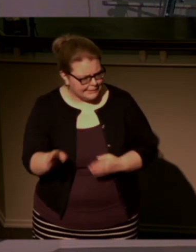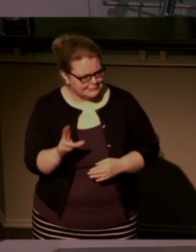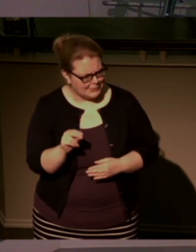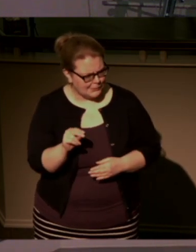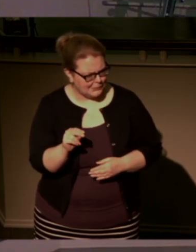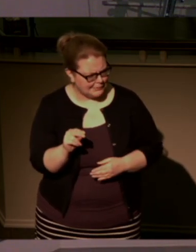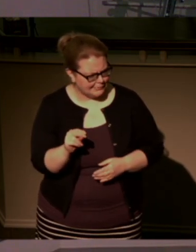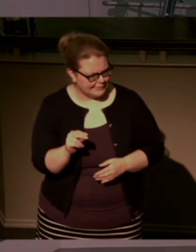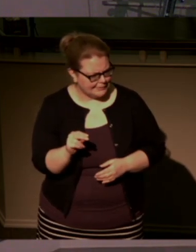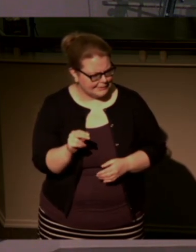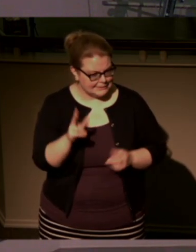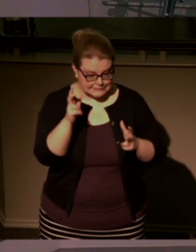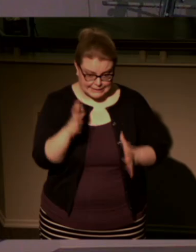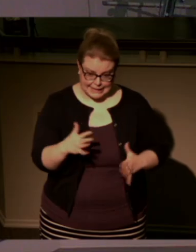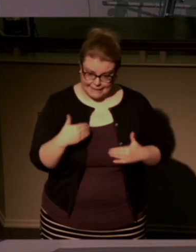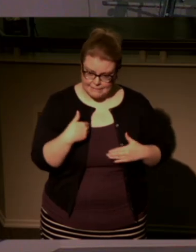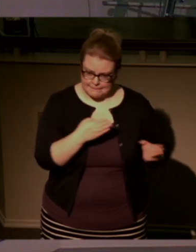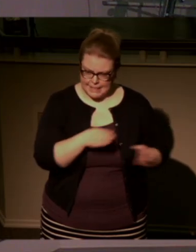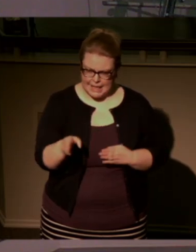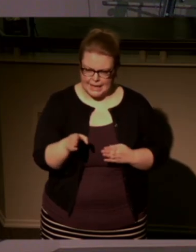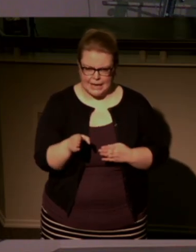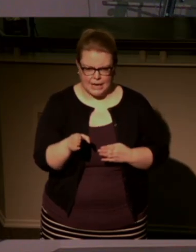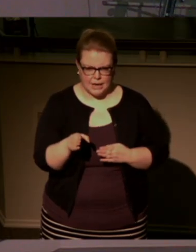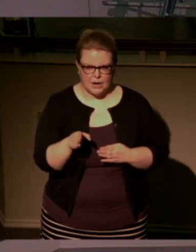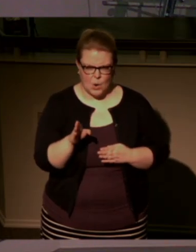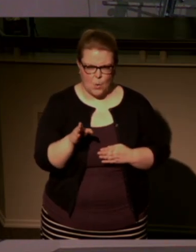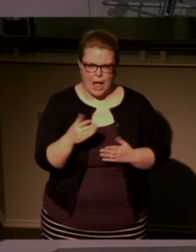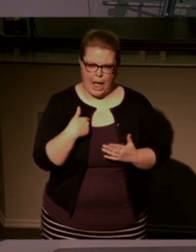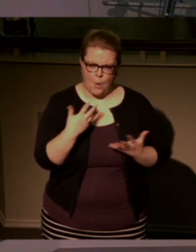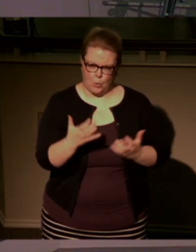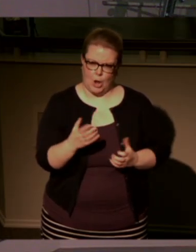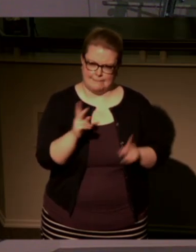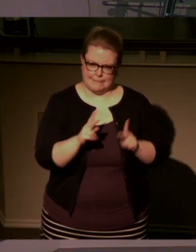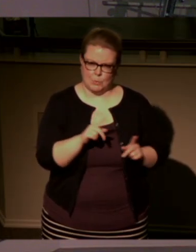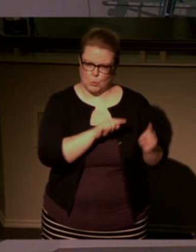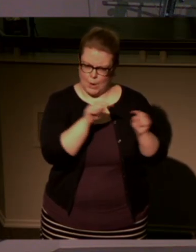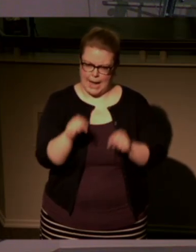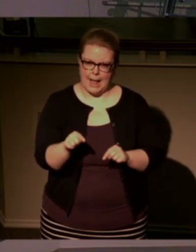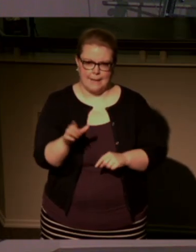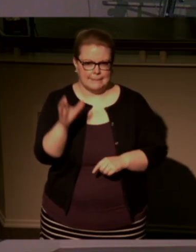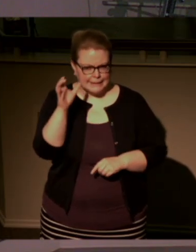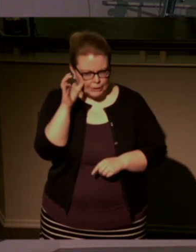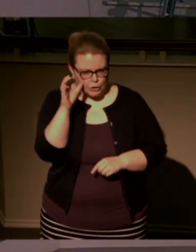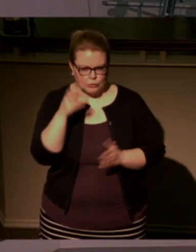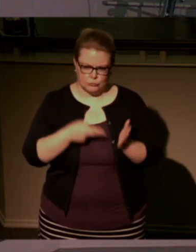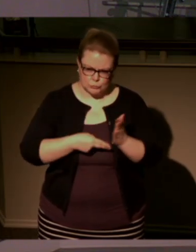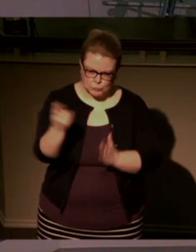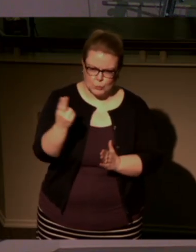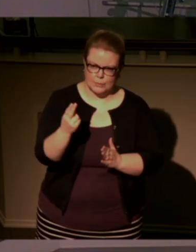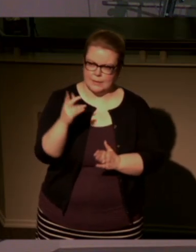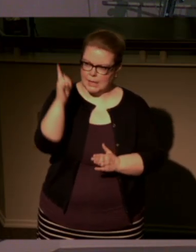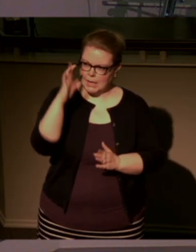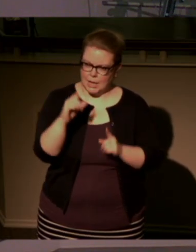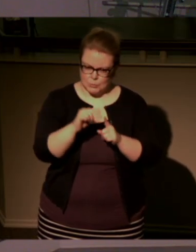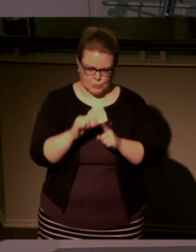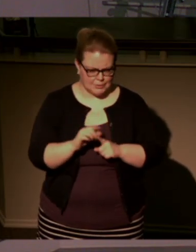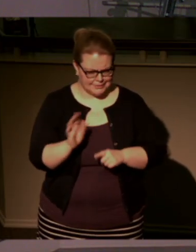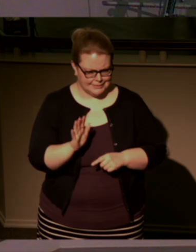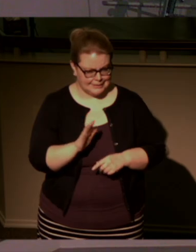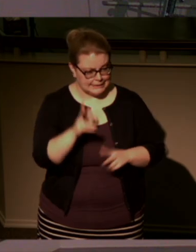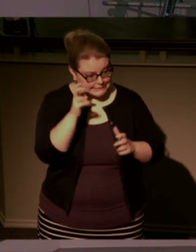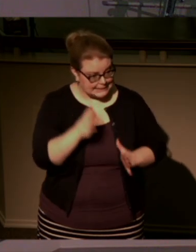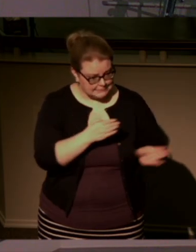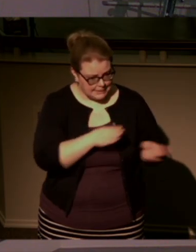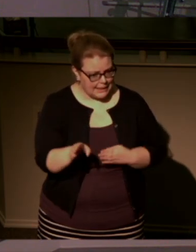Satan didn't have planned for you to sit in the company of truth and the word. Satan had something else planned for